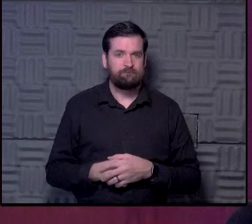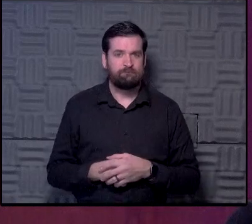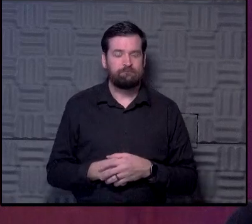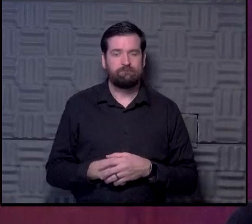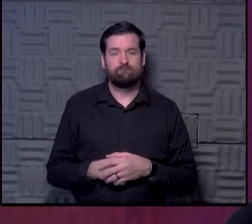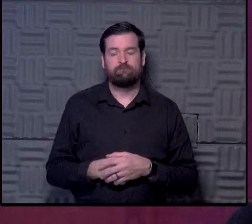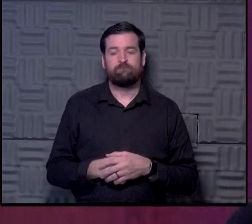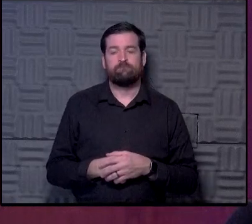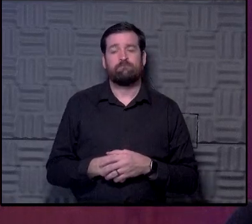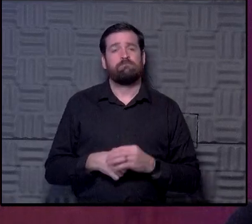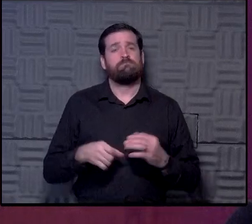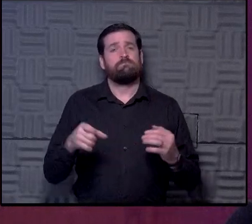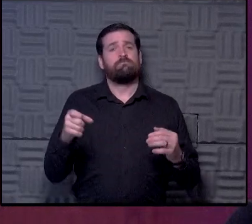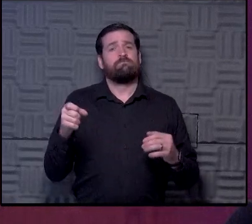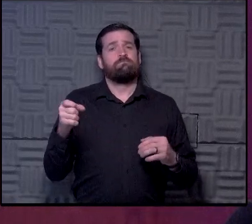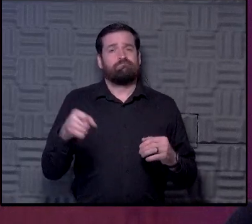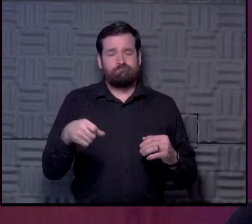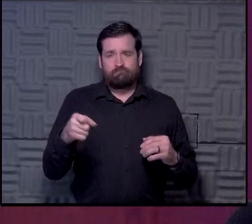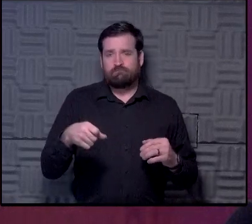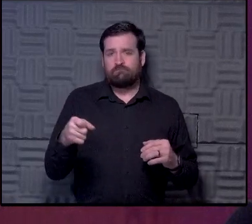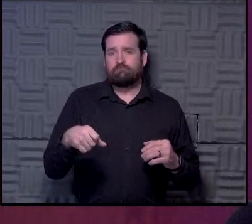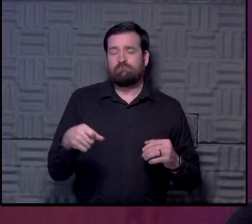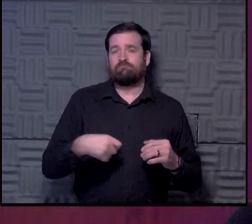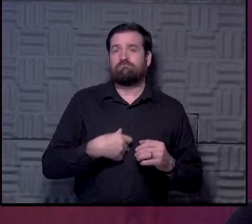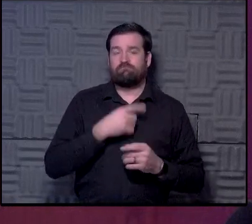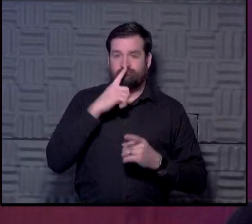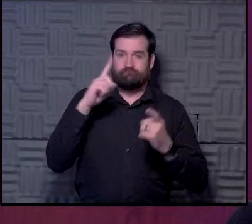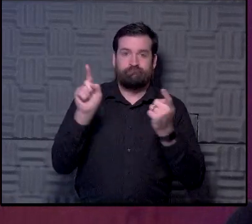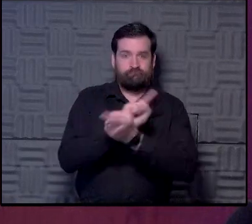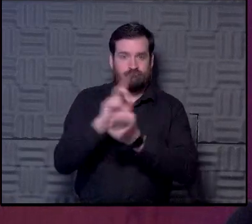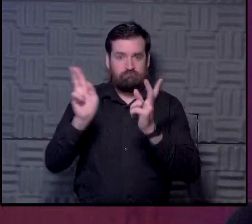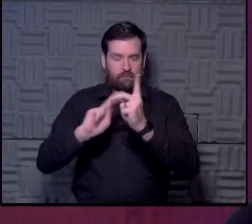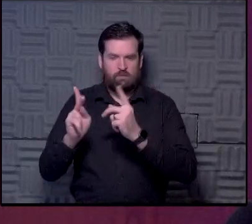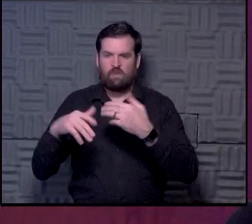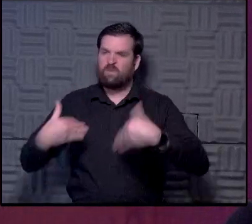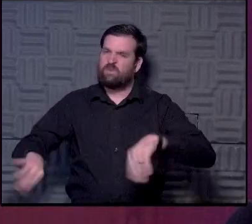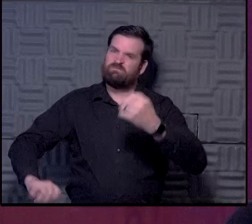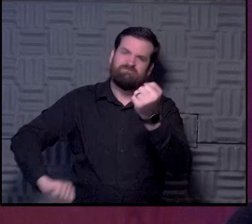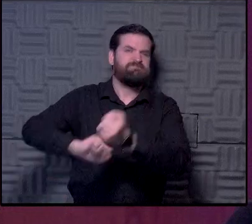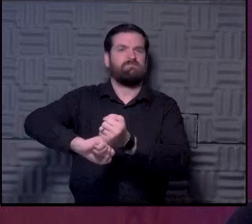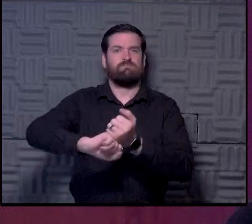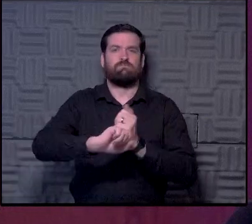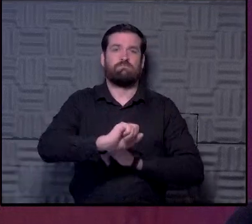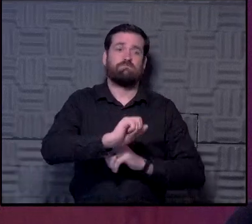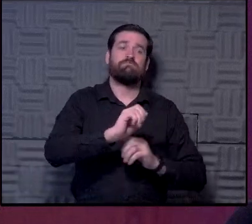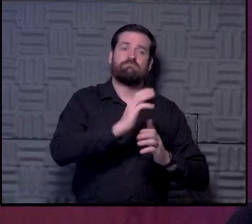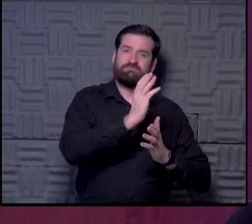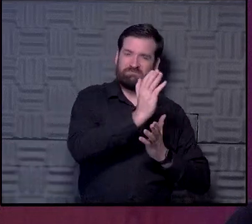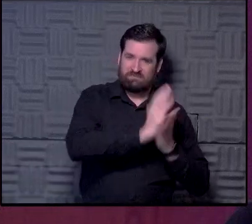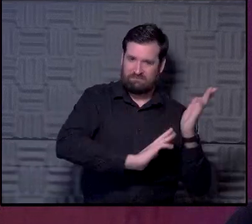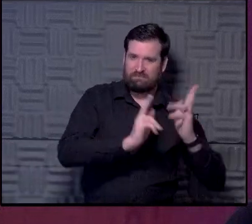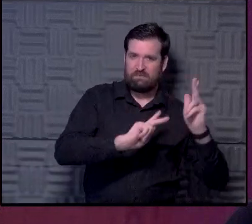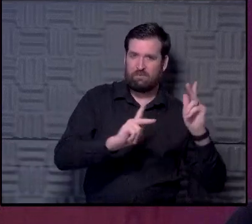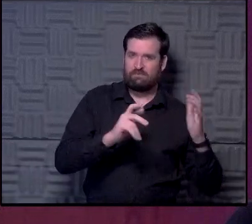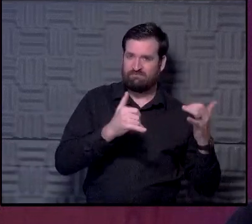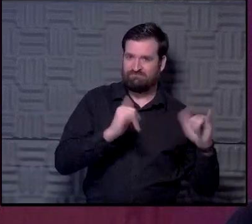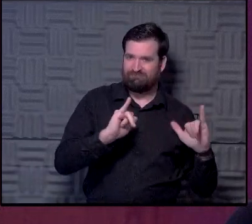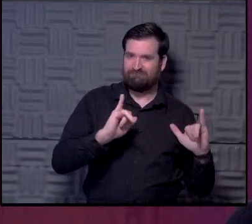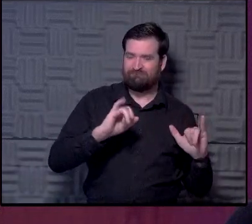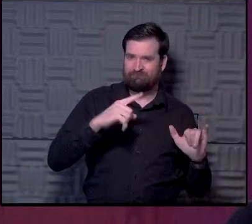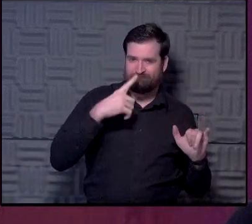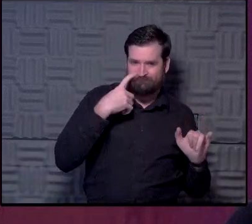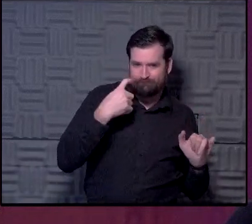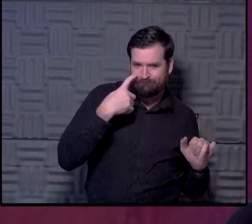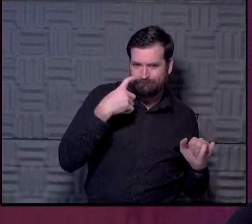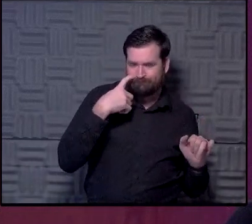So yeah, I think, I run into people who are all for it. I run into people who continue to be somewhat skeptical about why